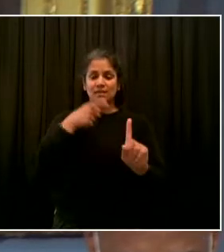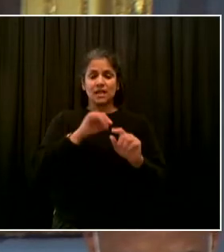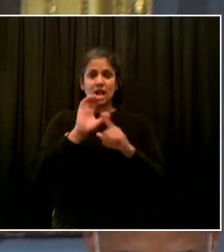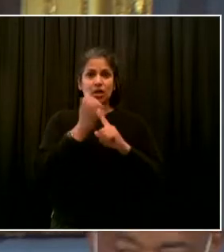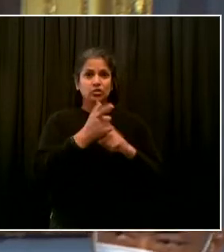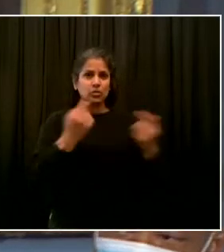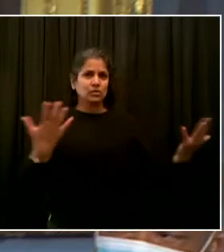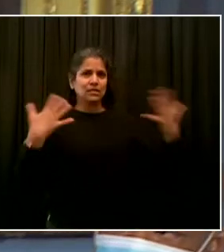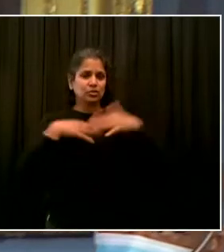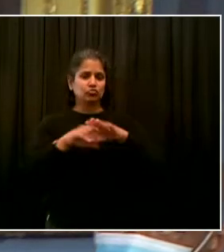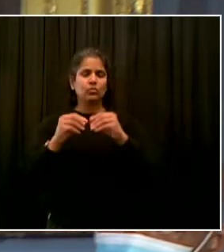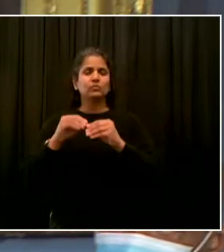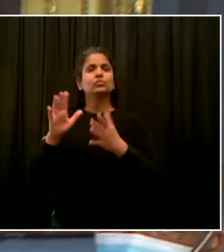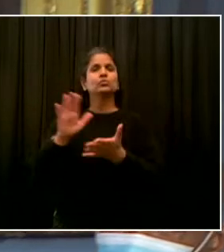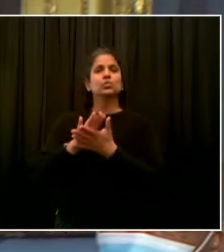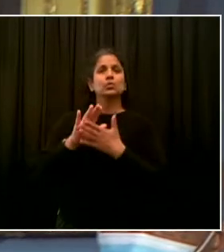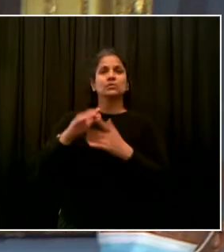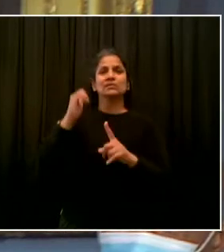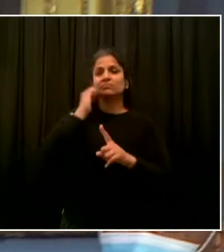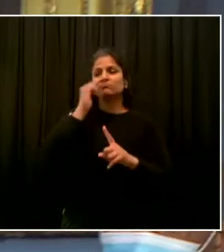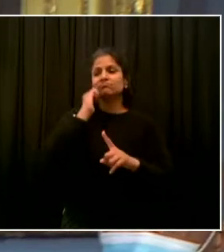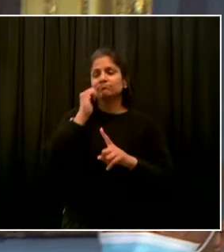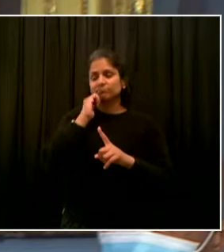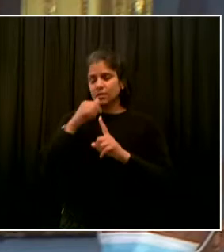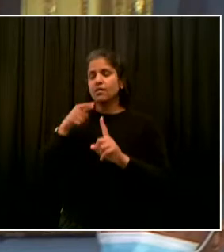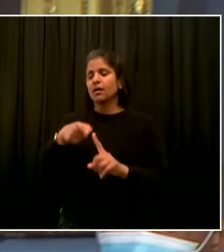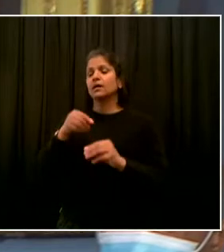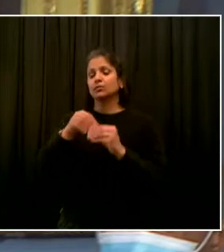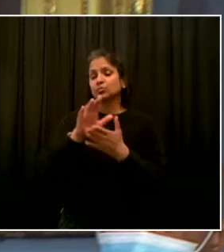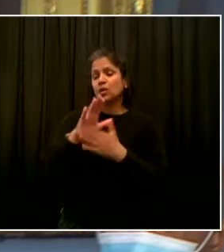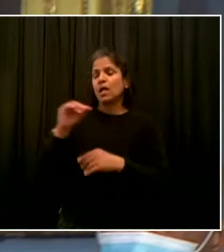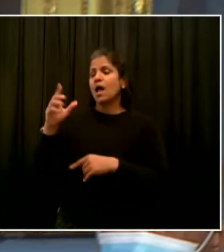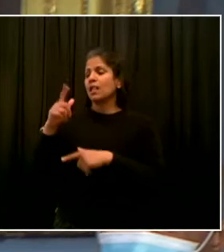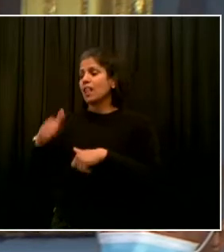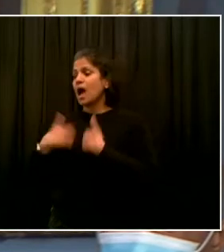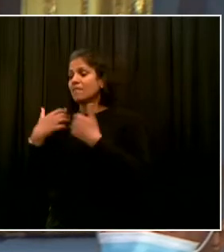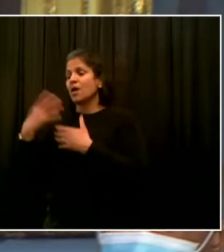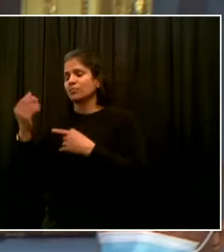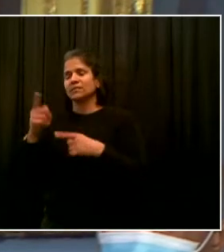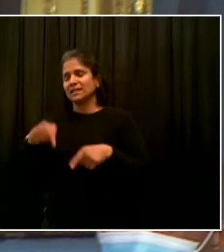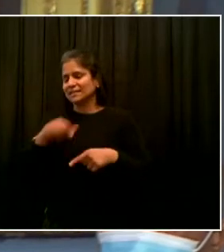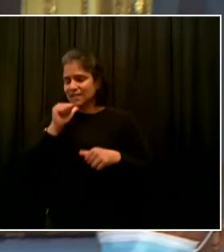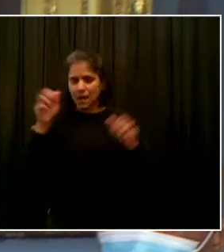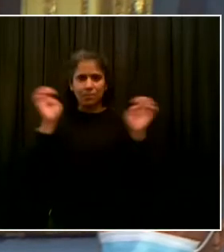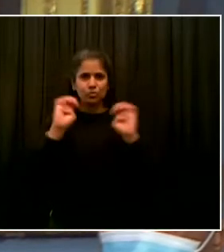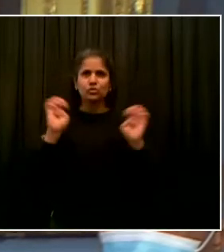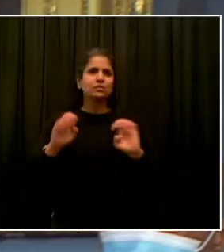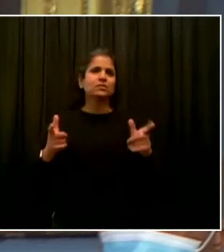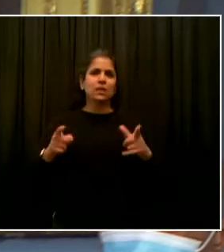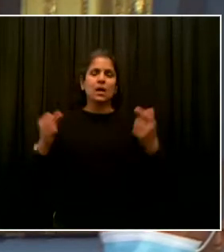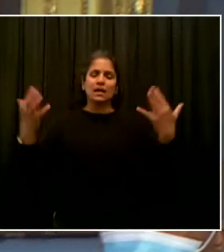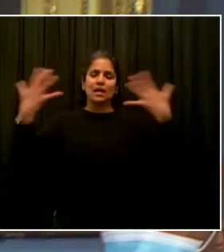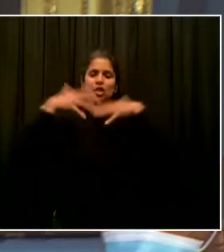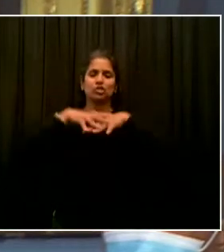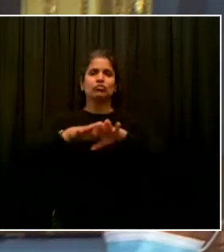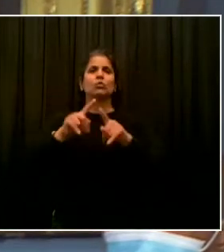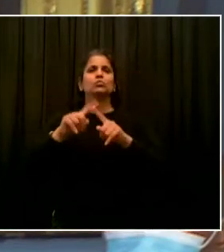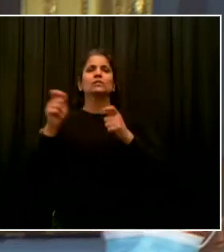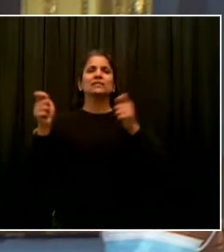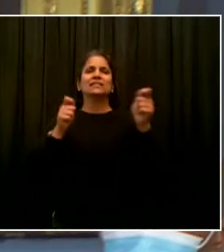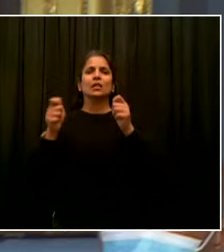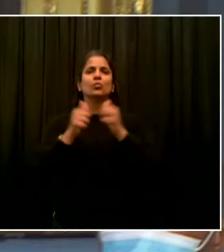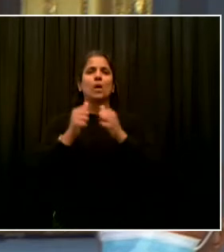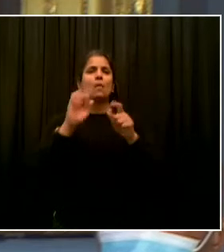is not emergency response. This is integration of these many, many tools we have into our